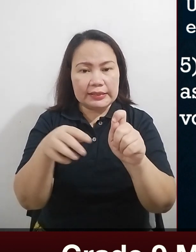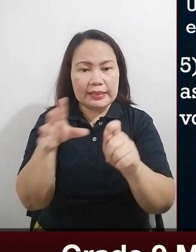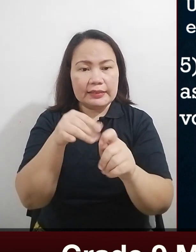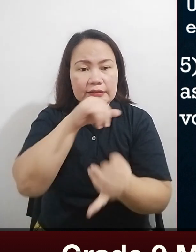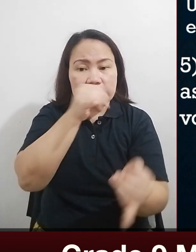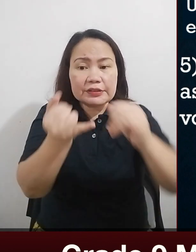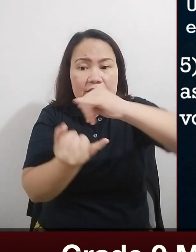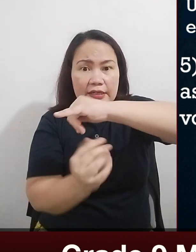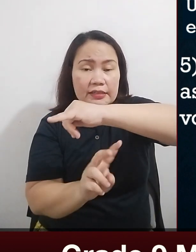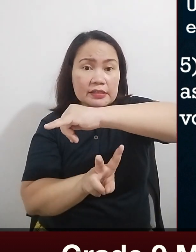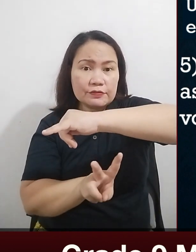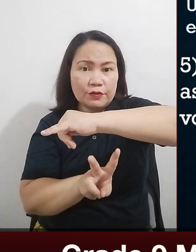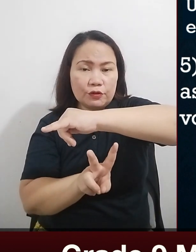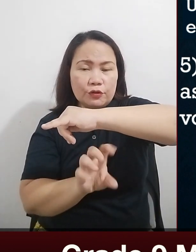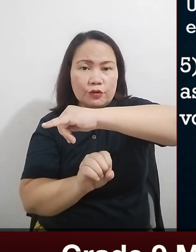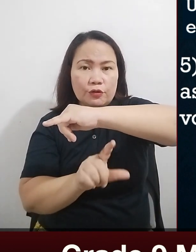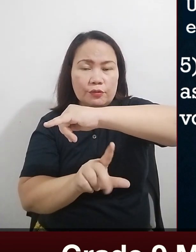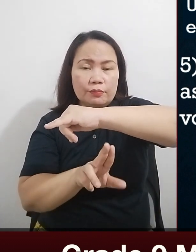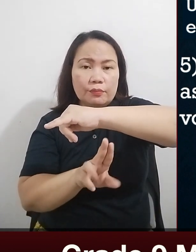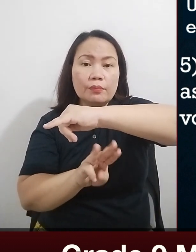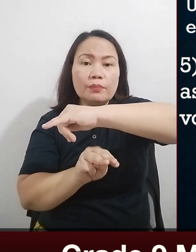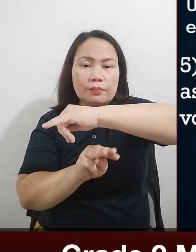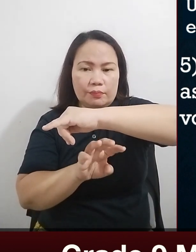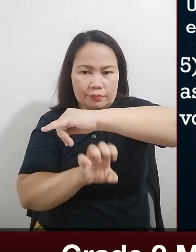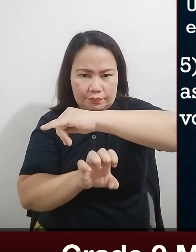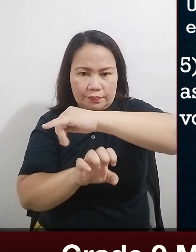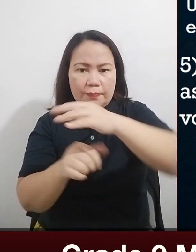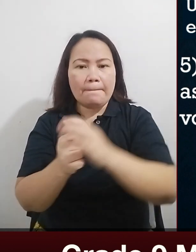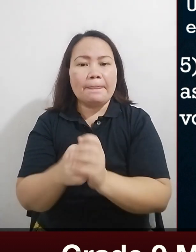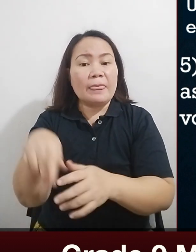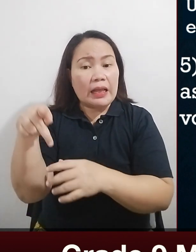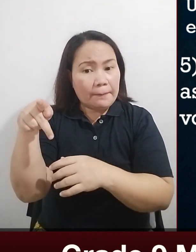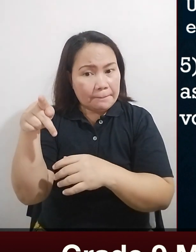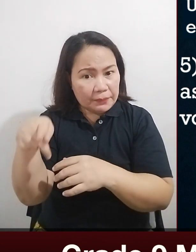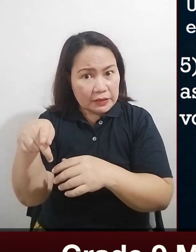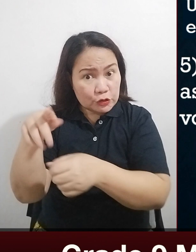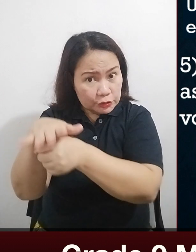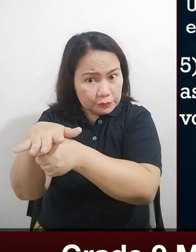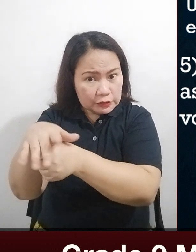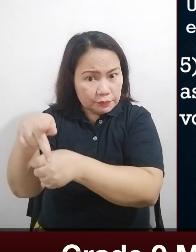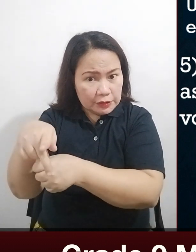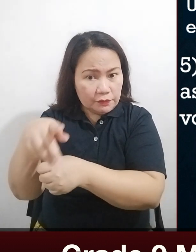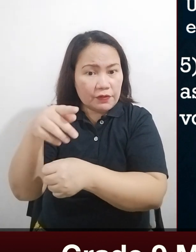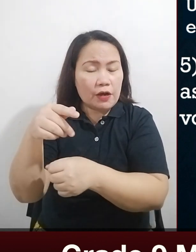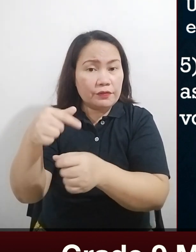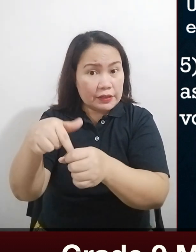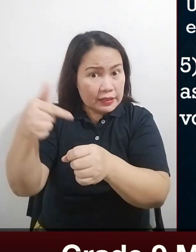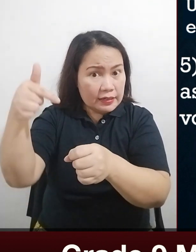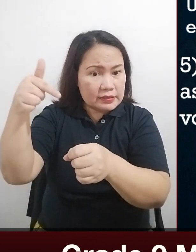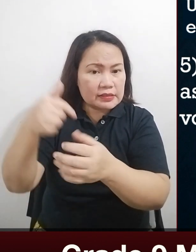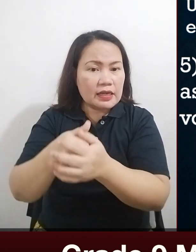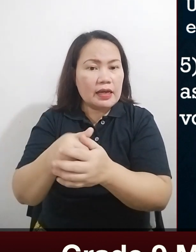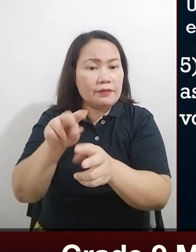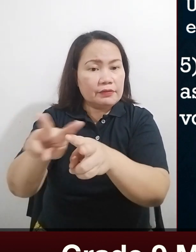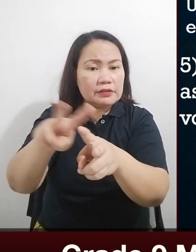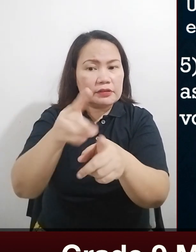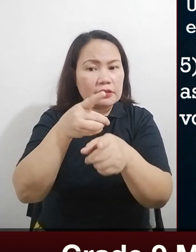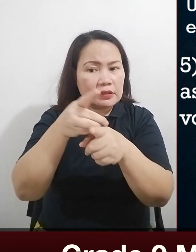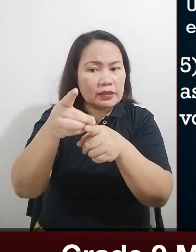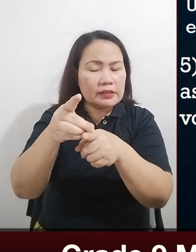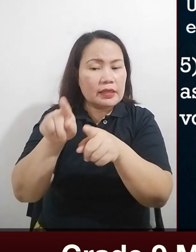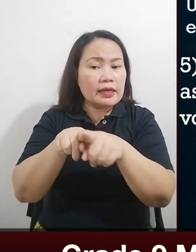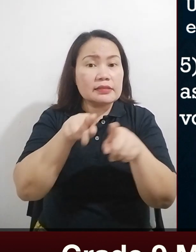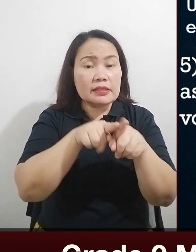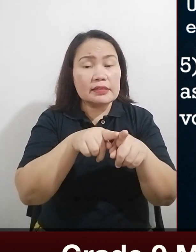So again, number 5, the pressure P of a gas varies directly as